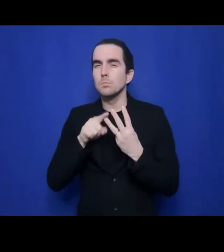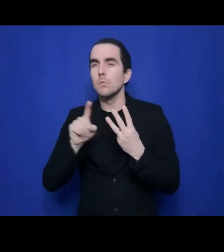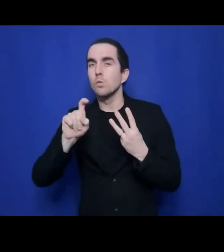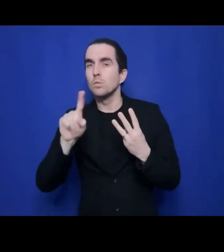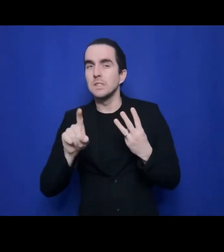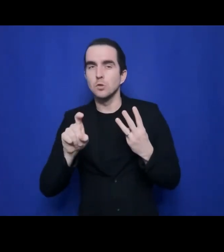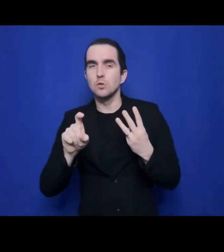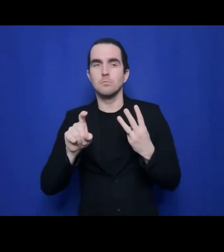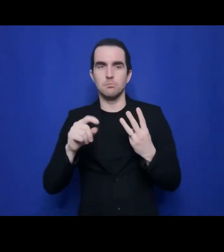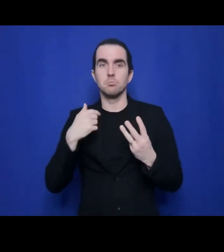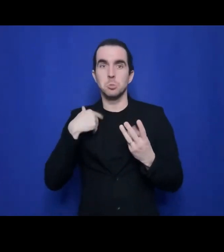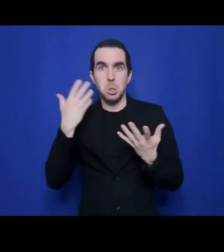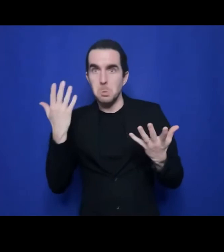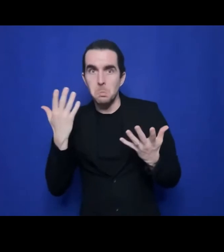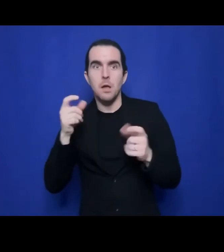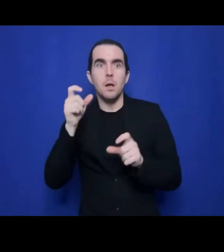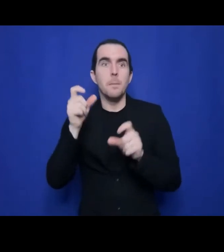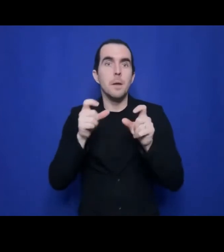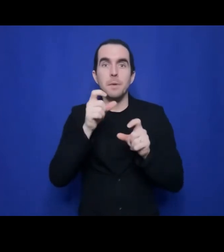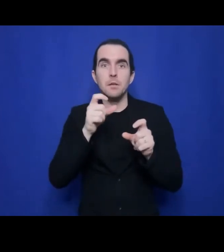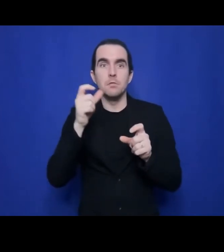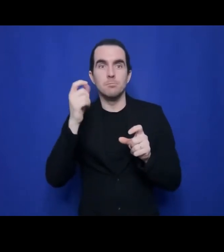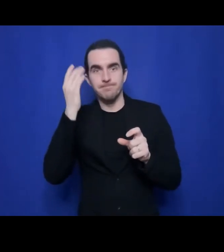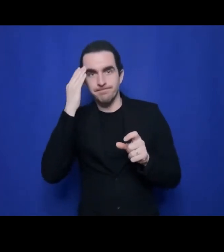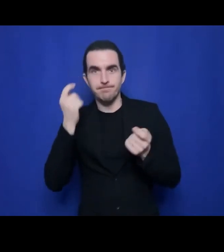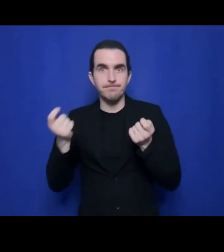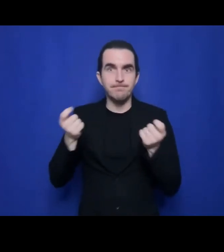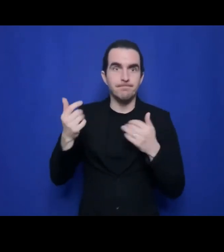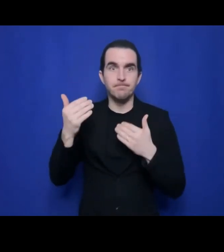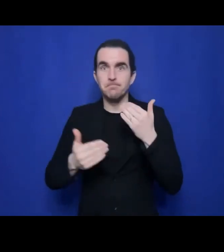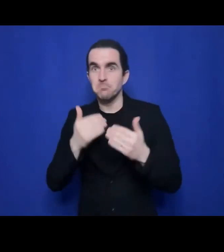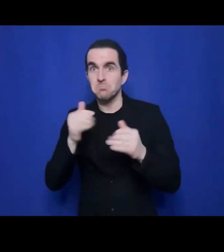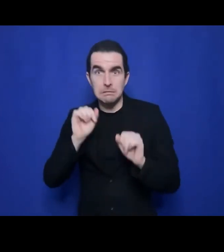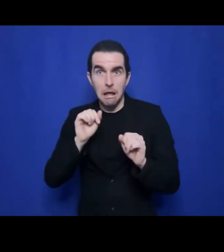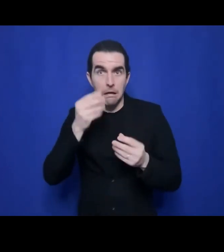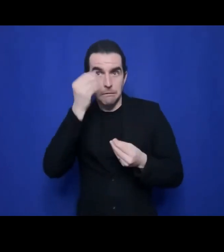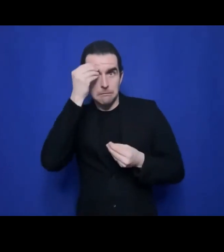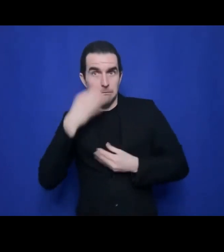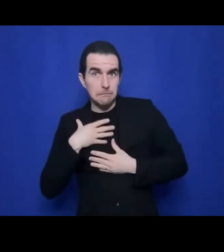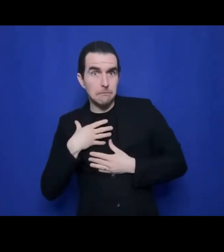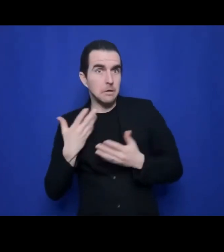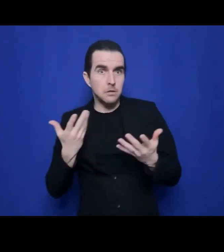hand. We are going to answer 3 questions in this first block